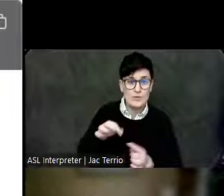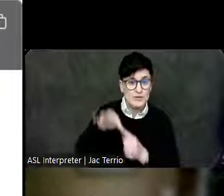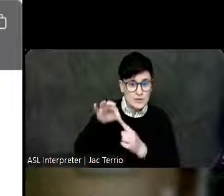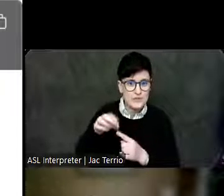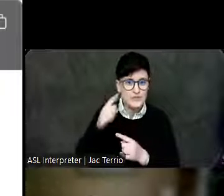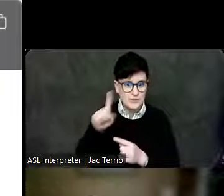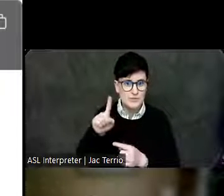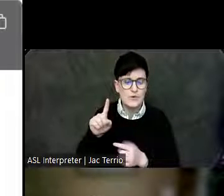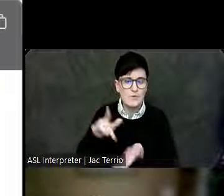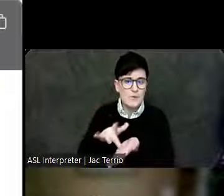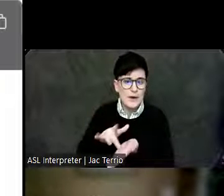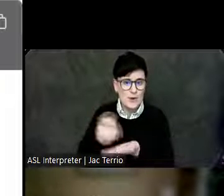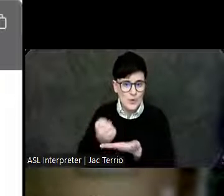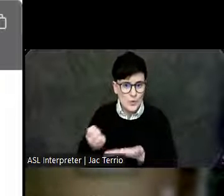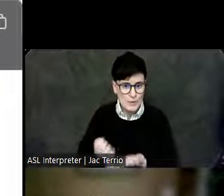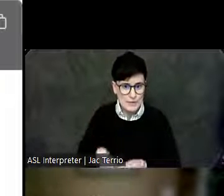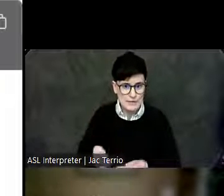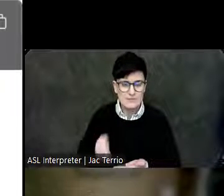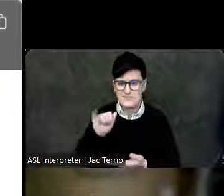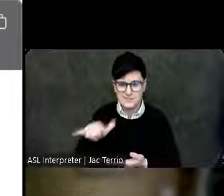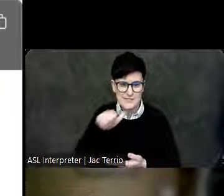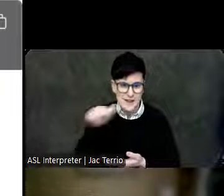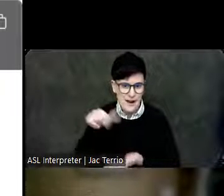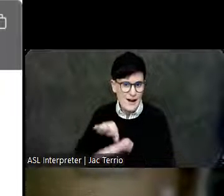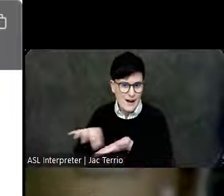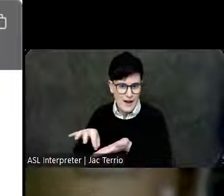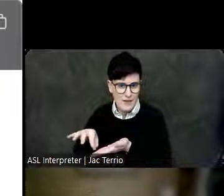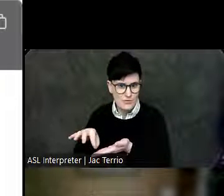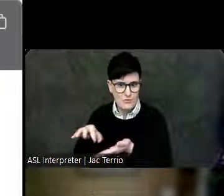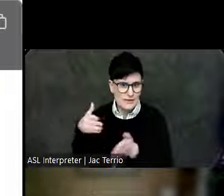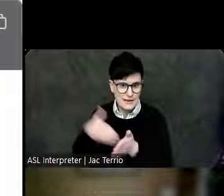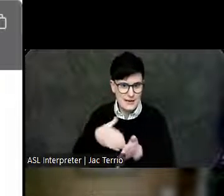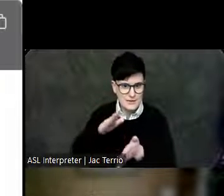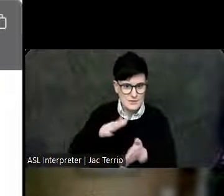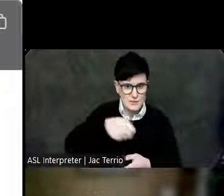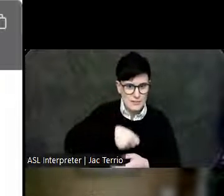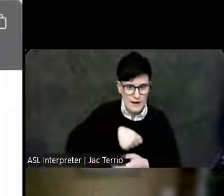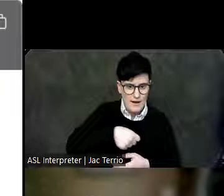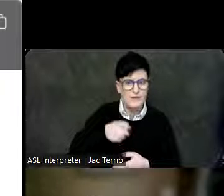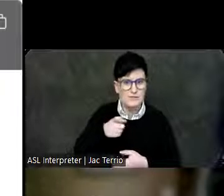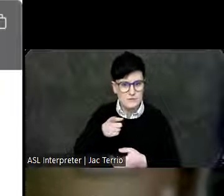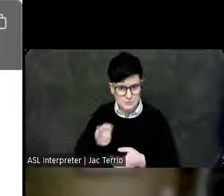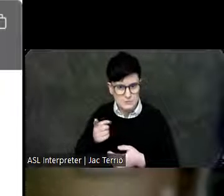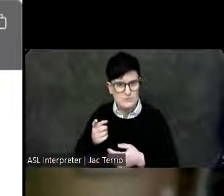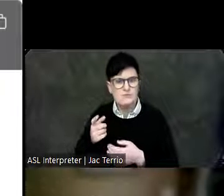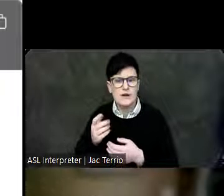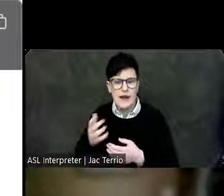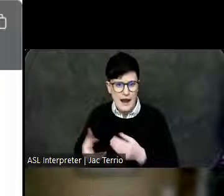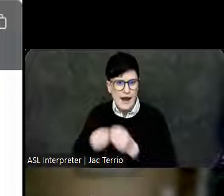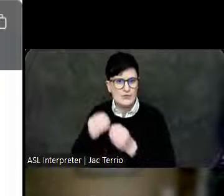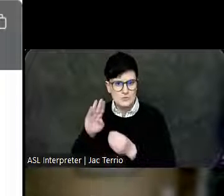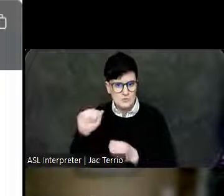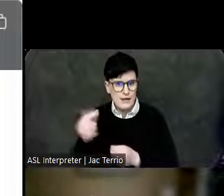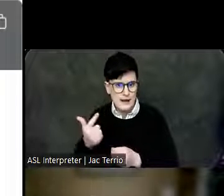isn't checked, but is obviously in addition to your carry-on baggage. They'll help kind of guide through